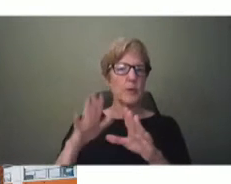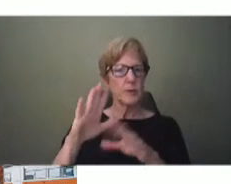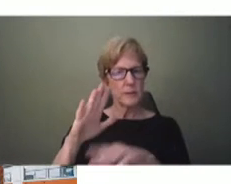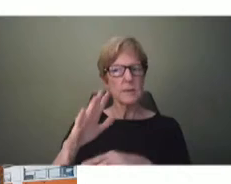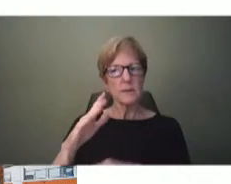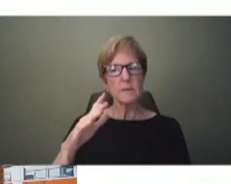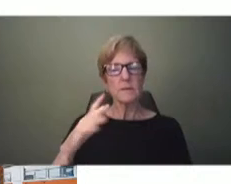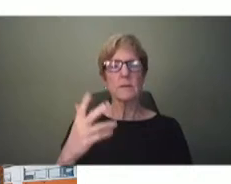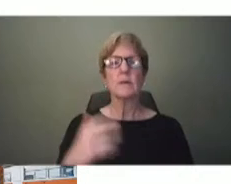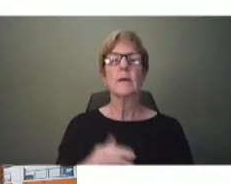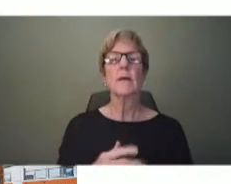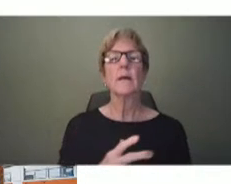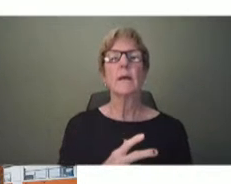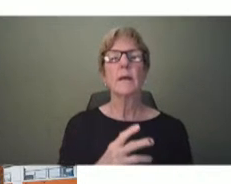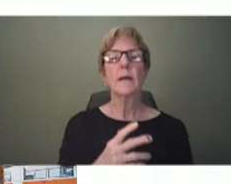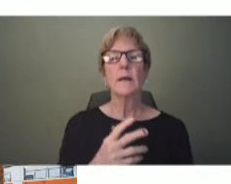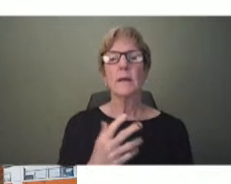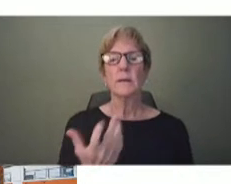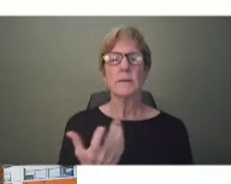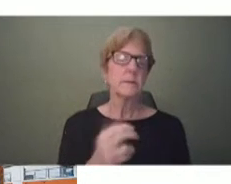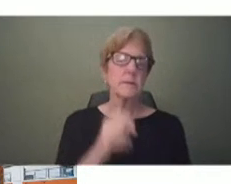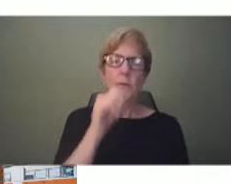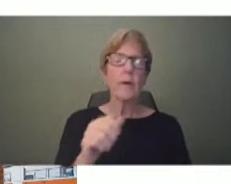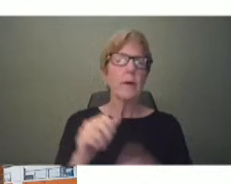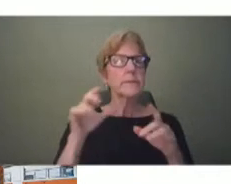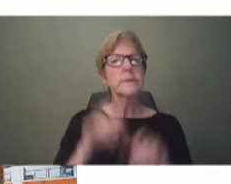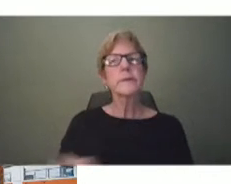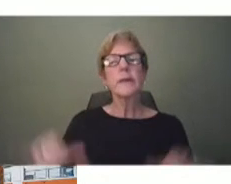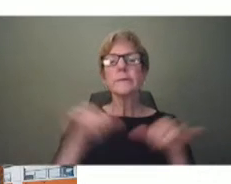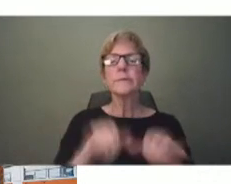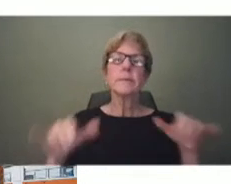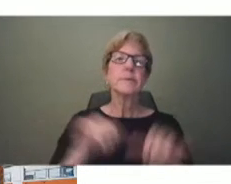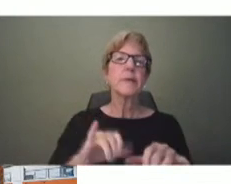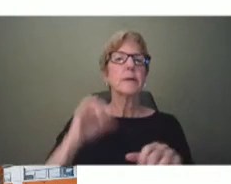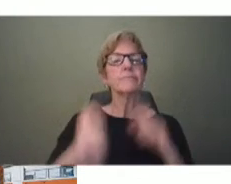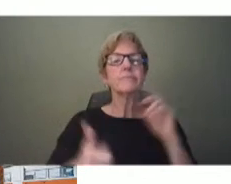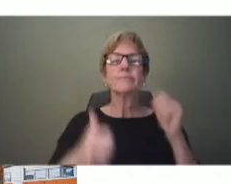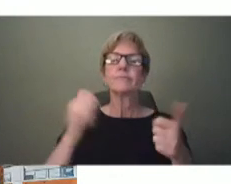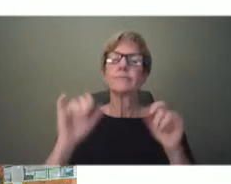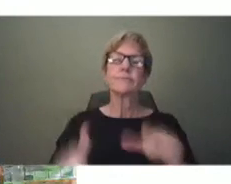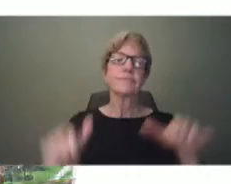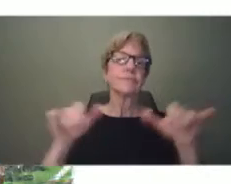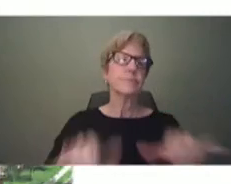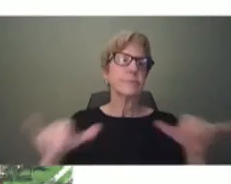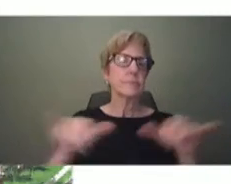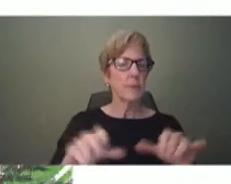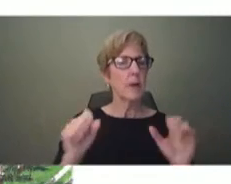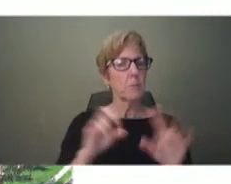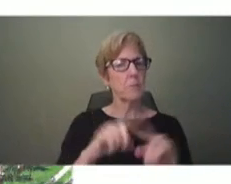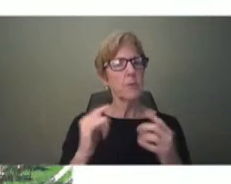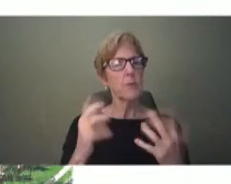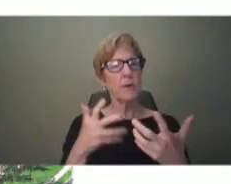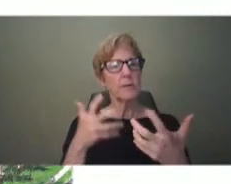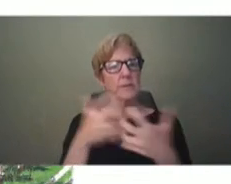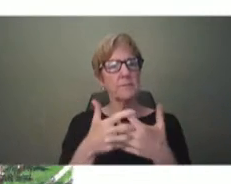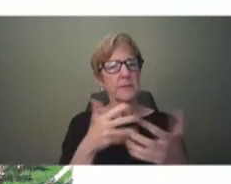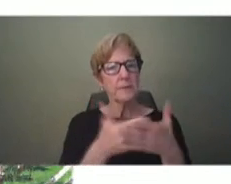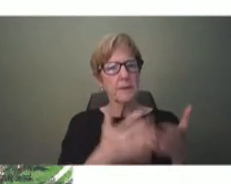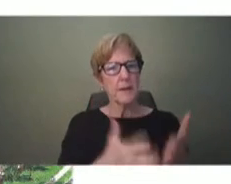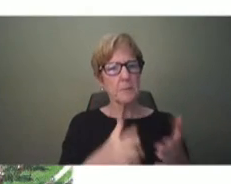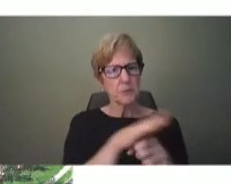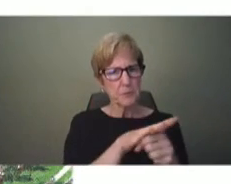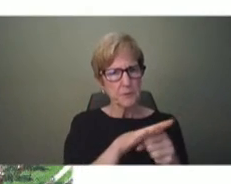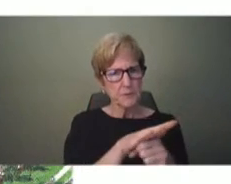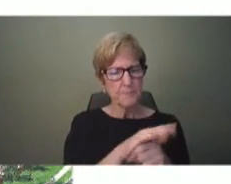so we don't just bring cookie cutter type products to the neighborhood so um yeah then some of the other